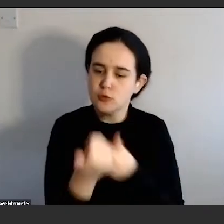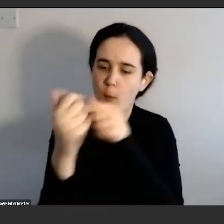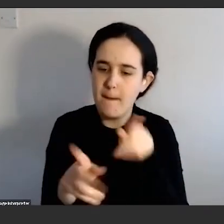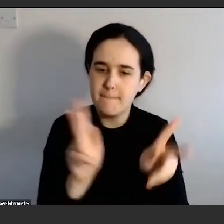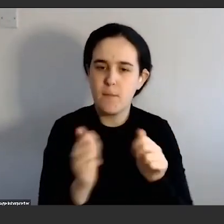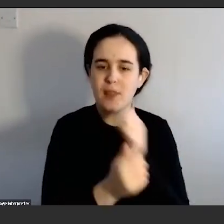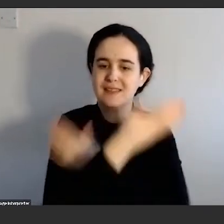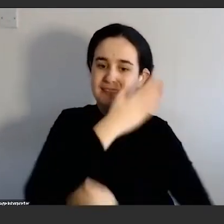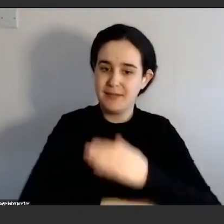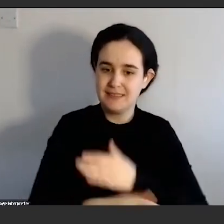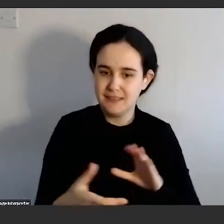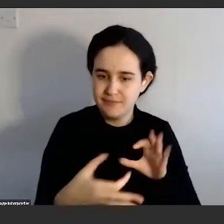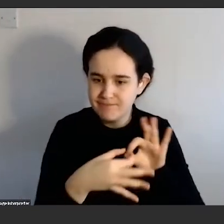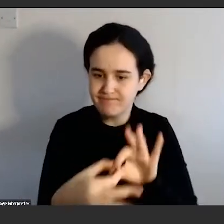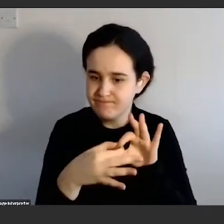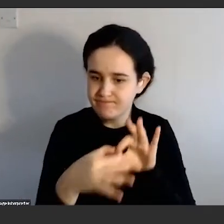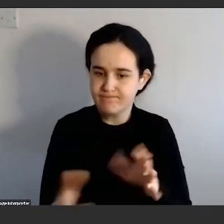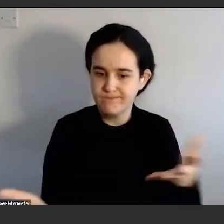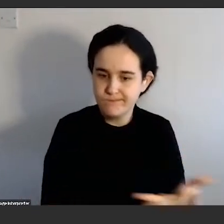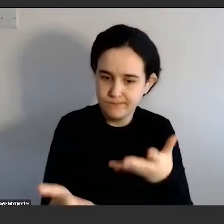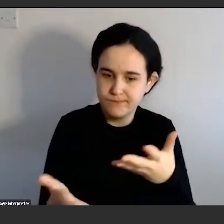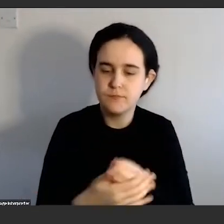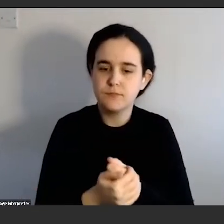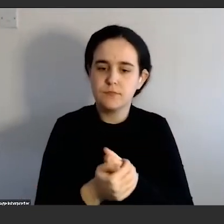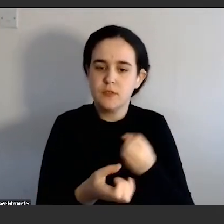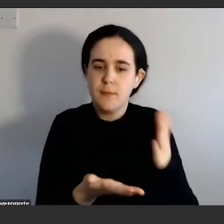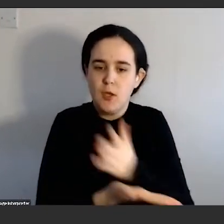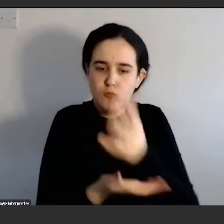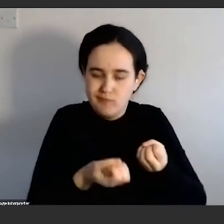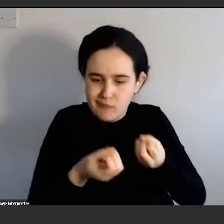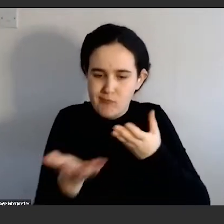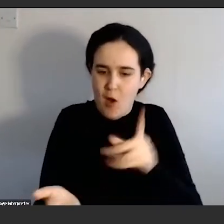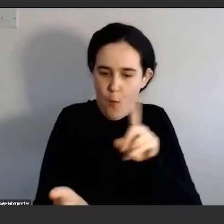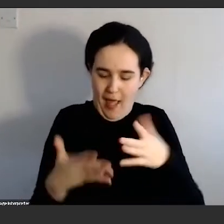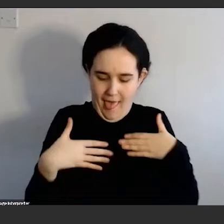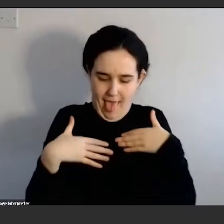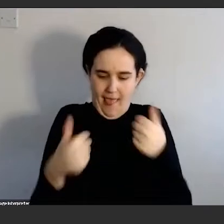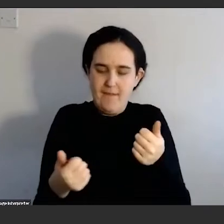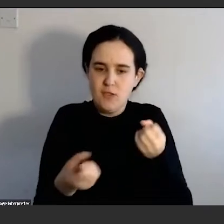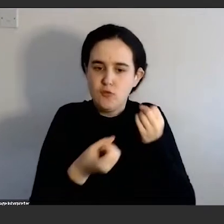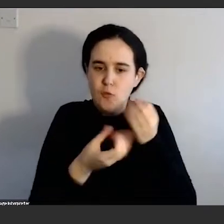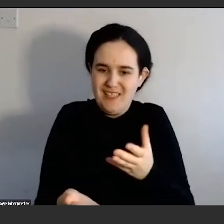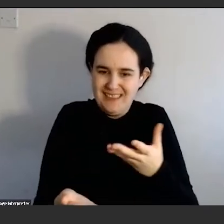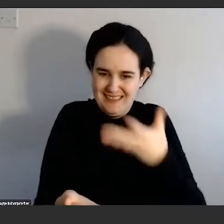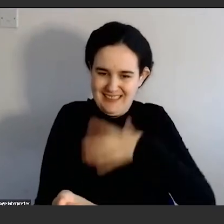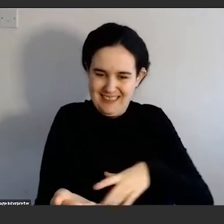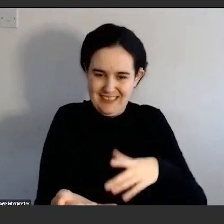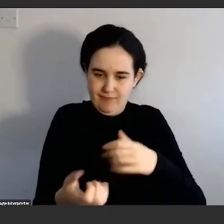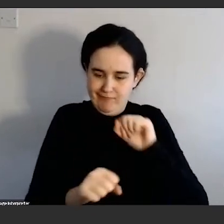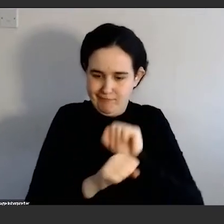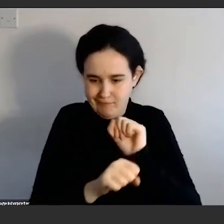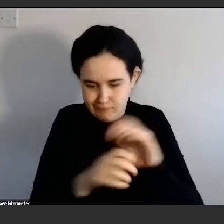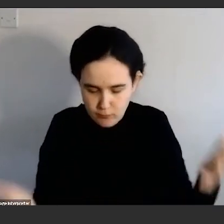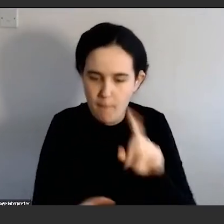take place next month. As Prime Minister Sture mentioned, the Global Disability Summit is